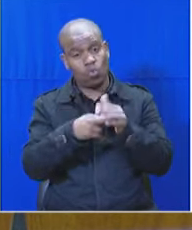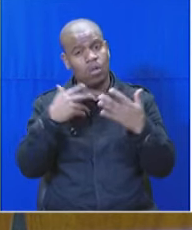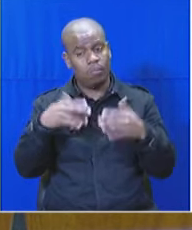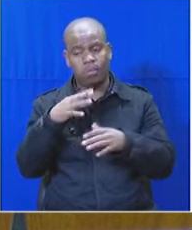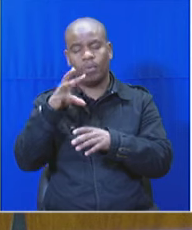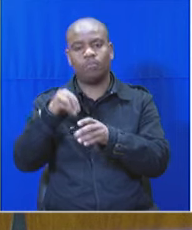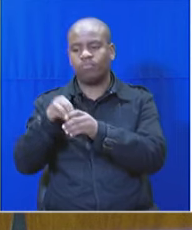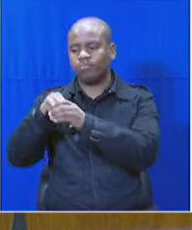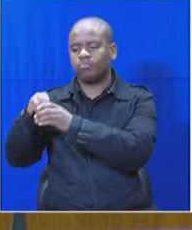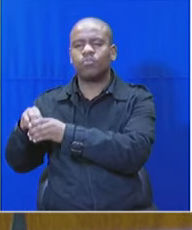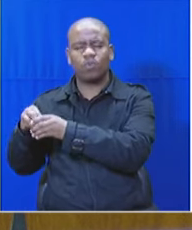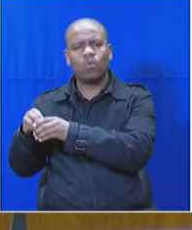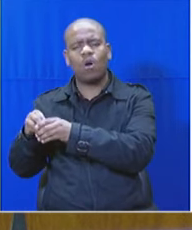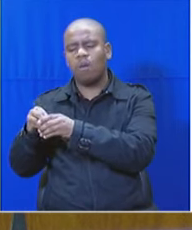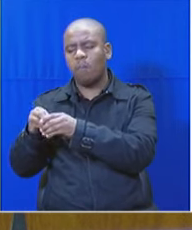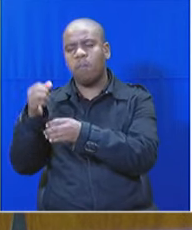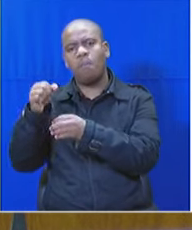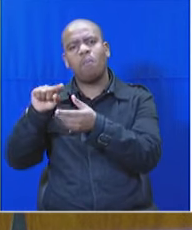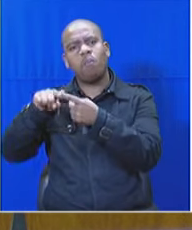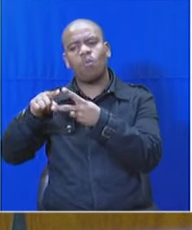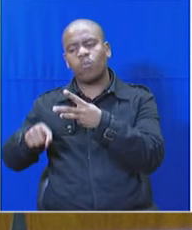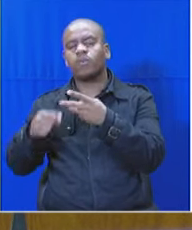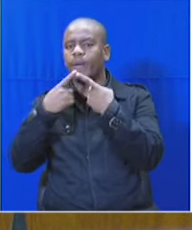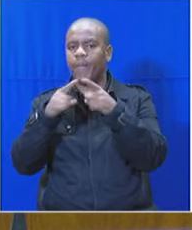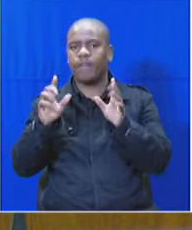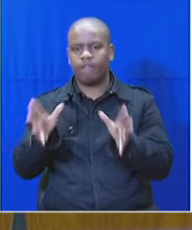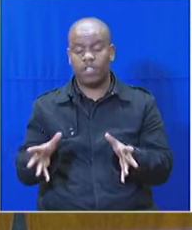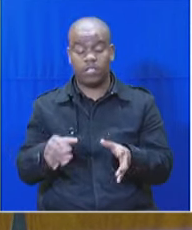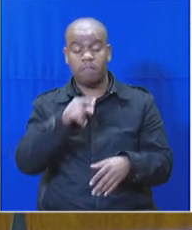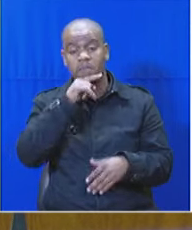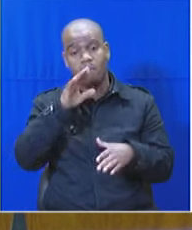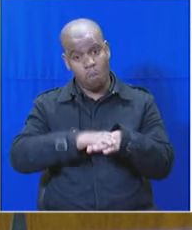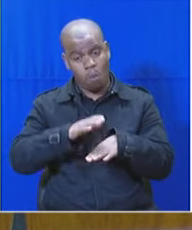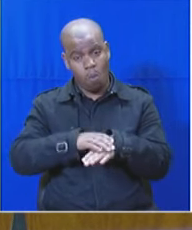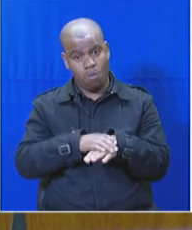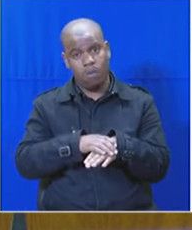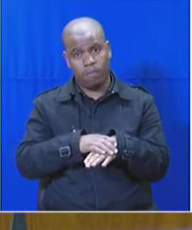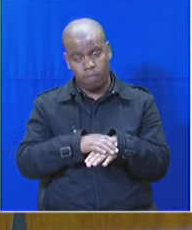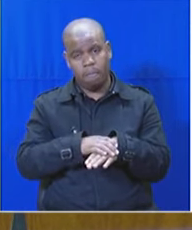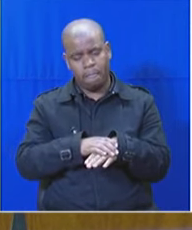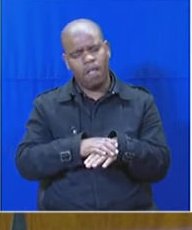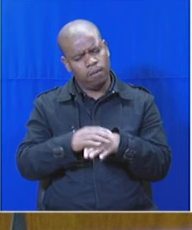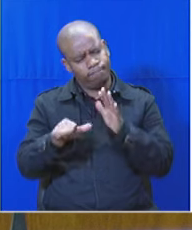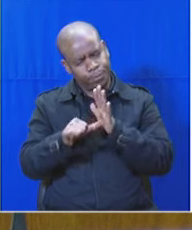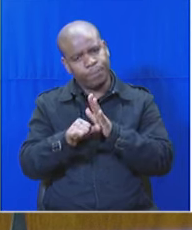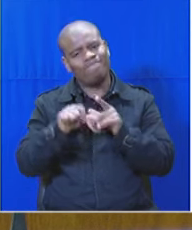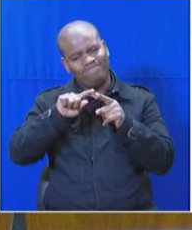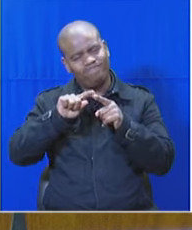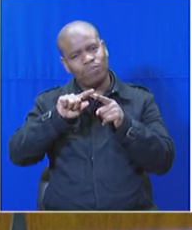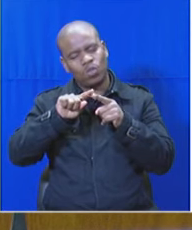in several of the points announced, but most importantly, we have a key role in